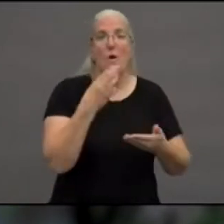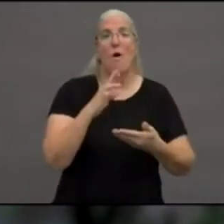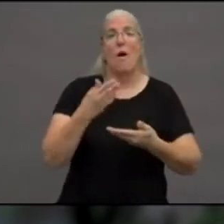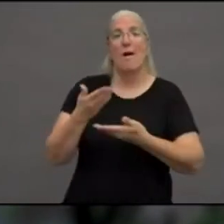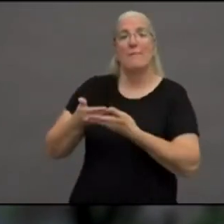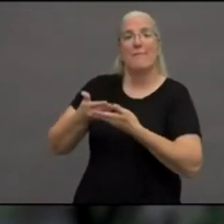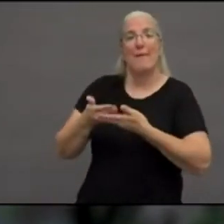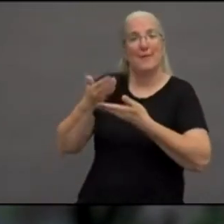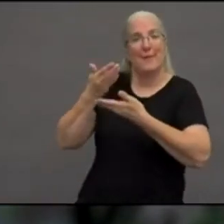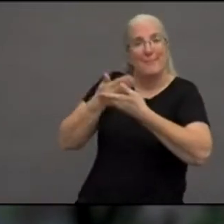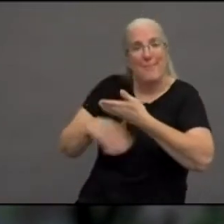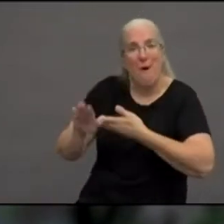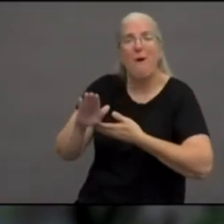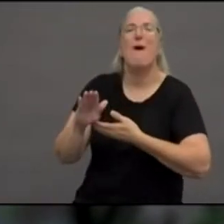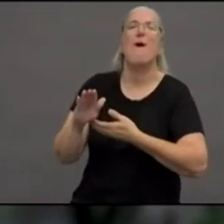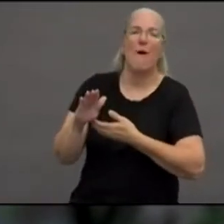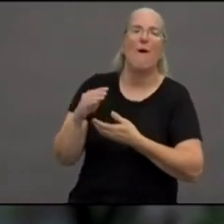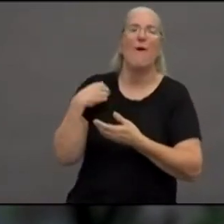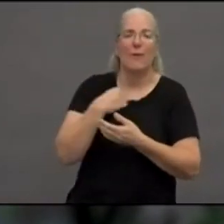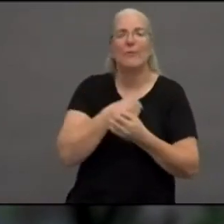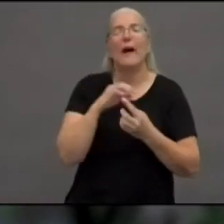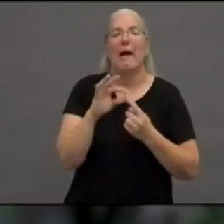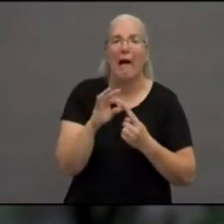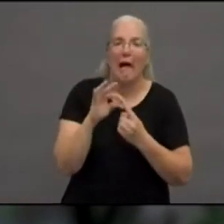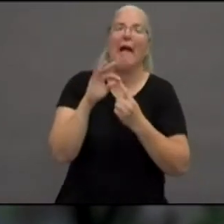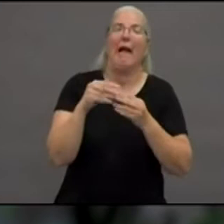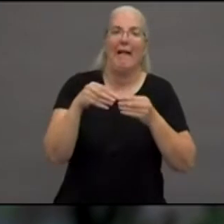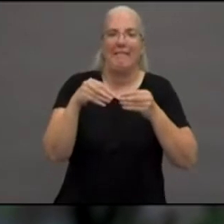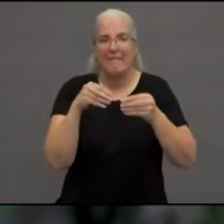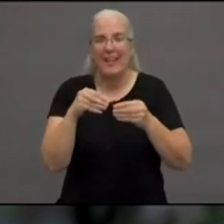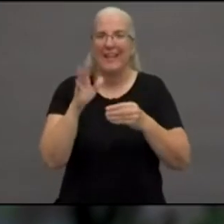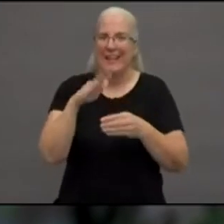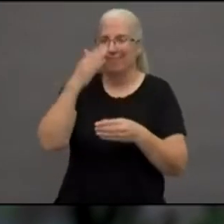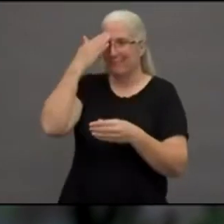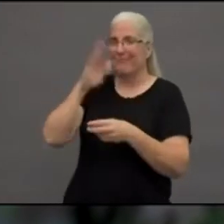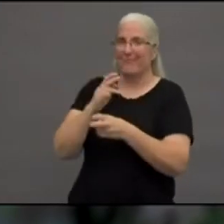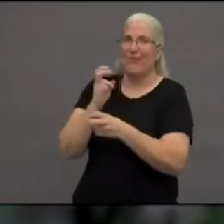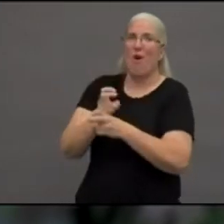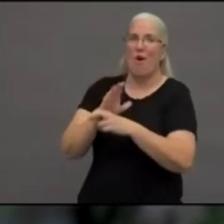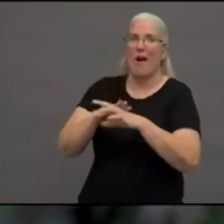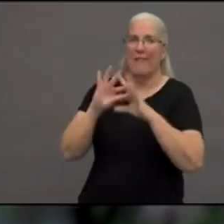visitors, but again, this has been hard on our families, and we know that, so we are